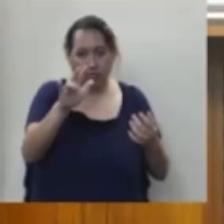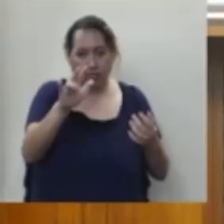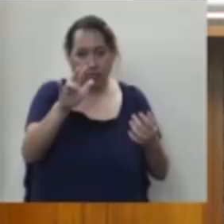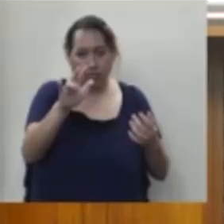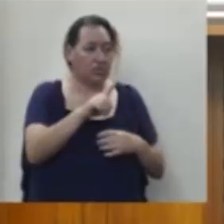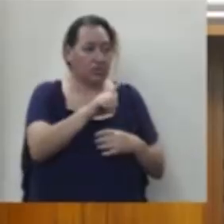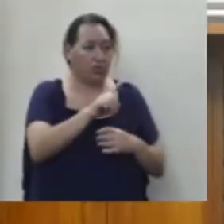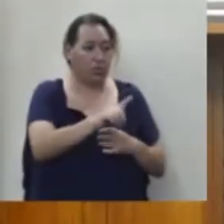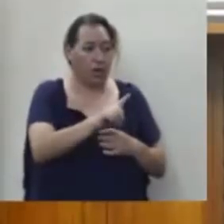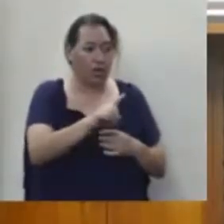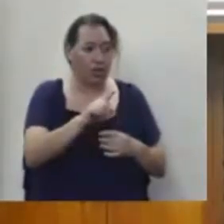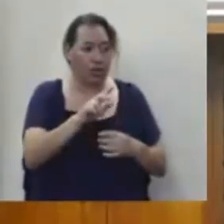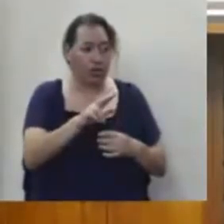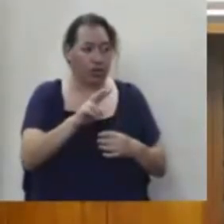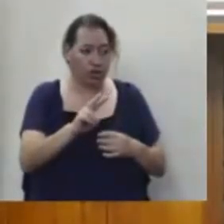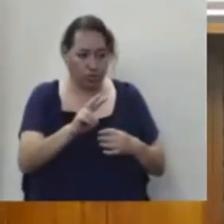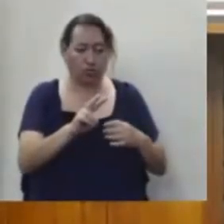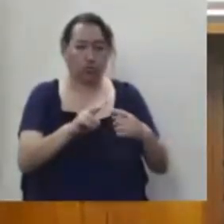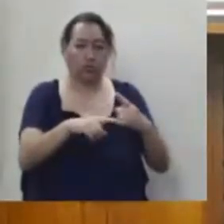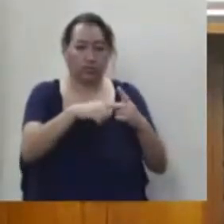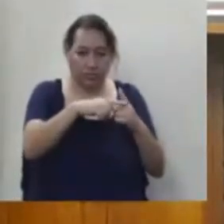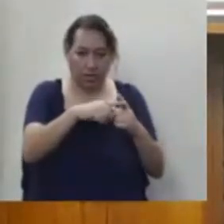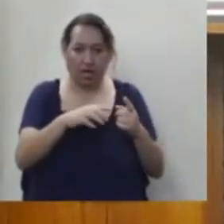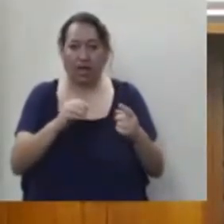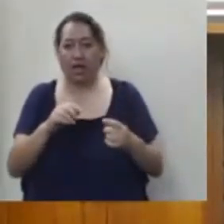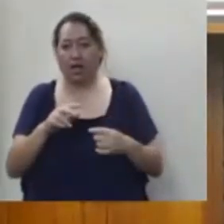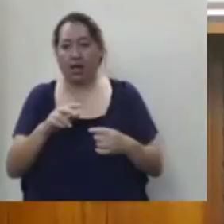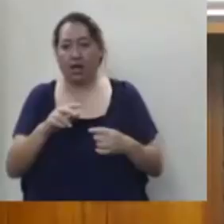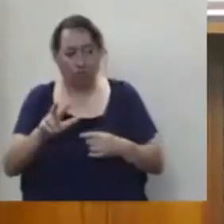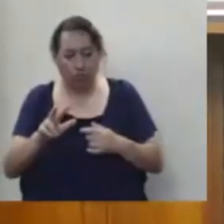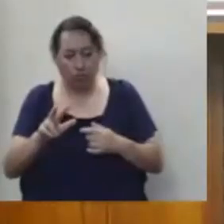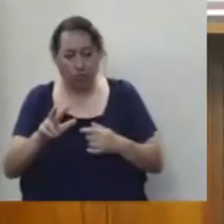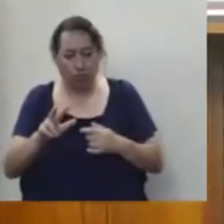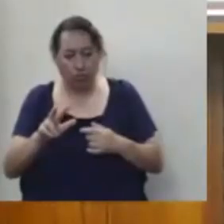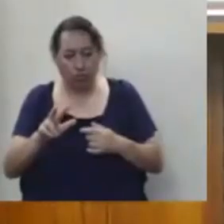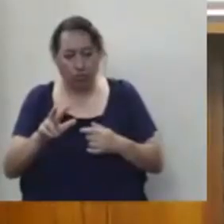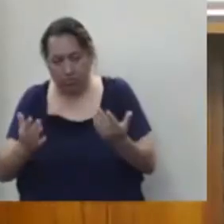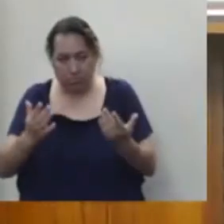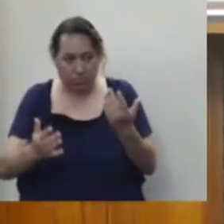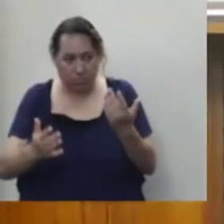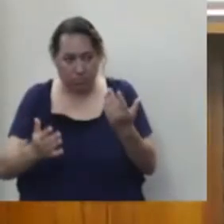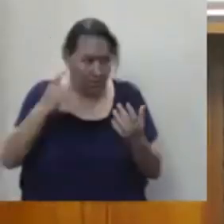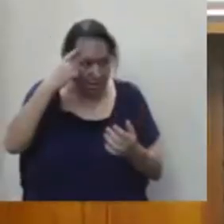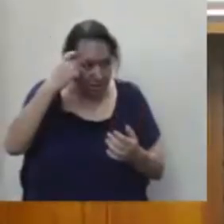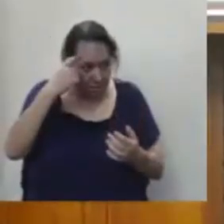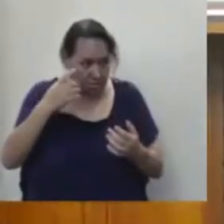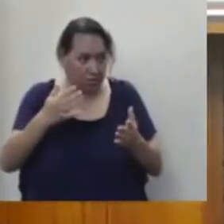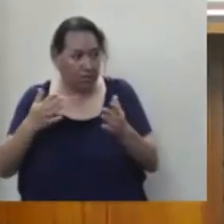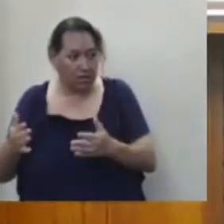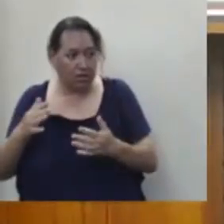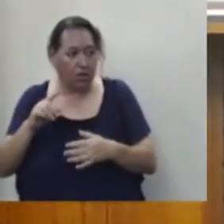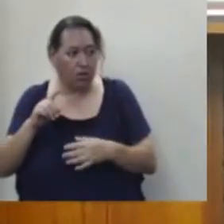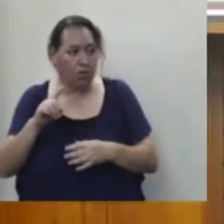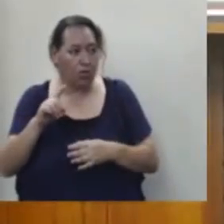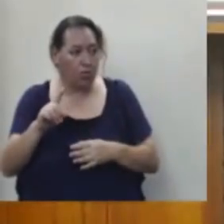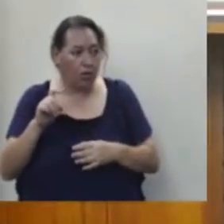being confirmed cases and 3 being probable cases, as I mentioned earlier. And then the breakdown of the 132, as